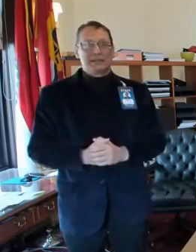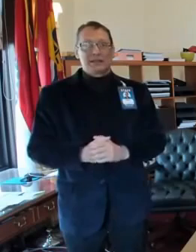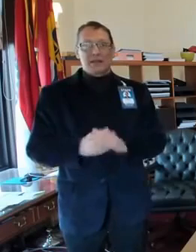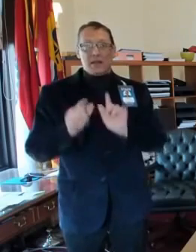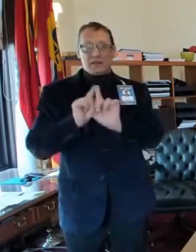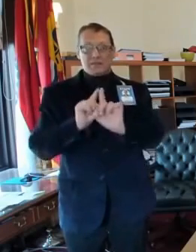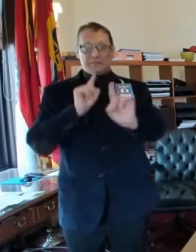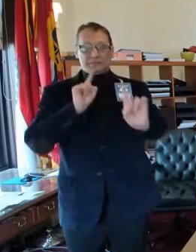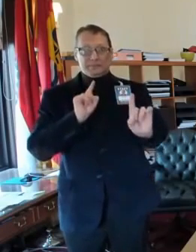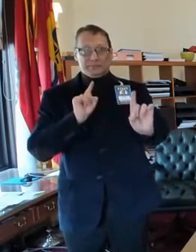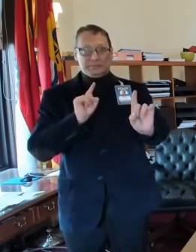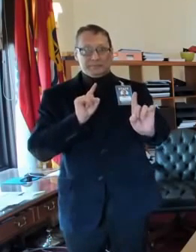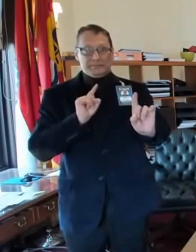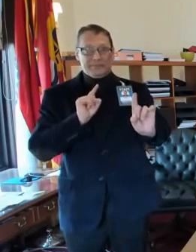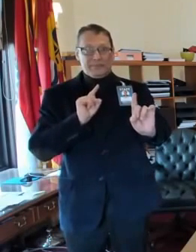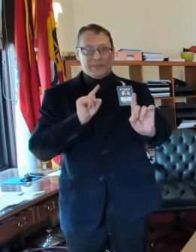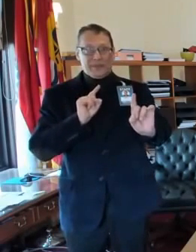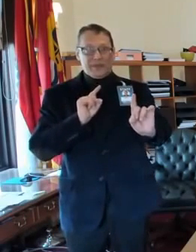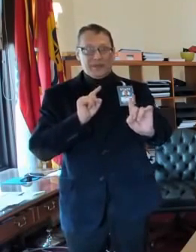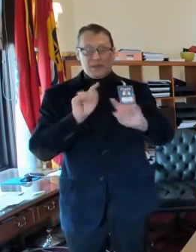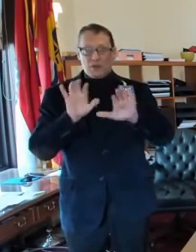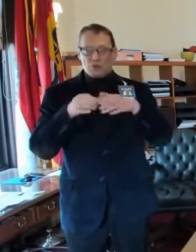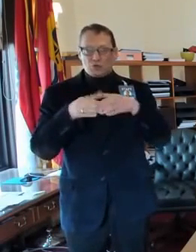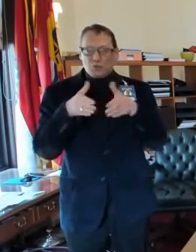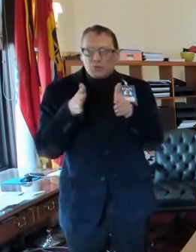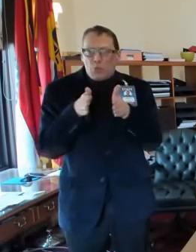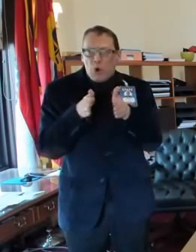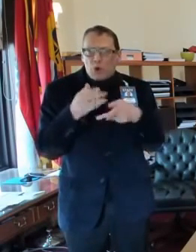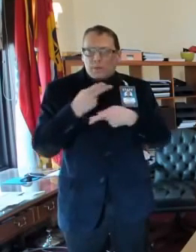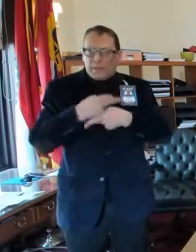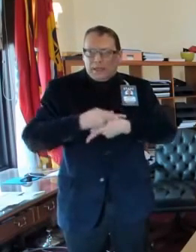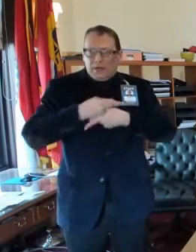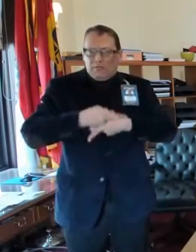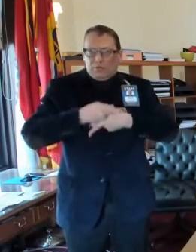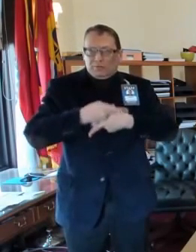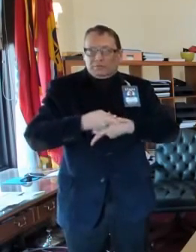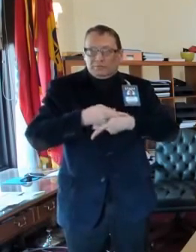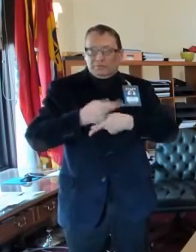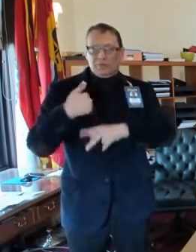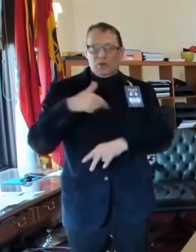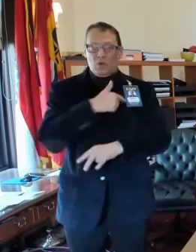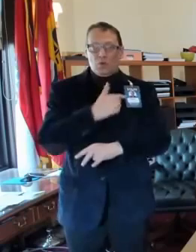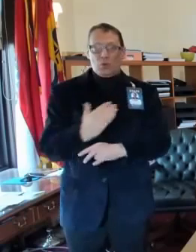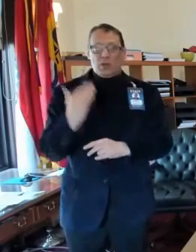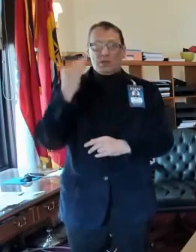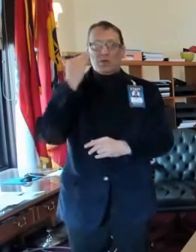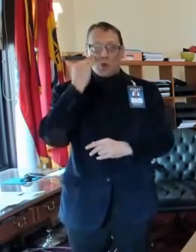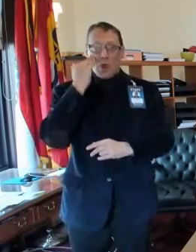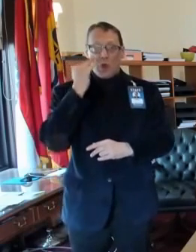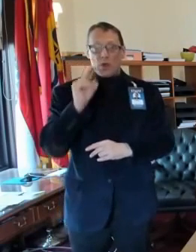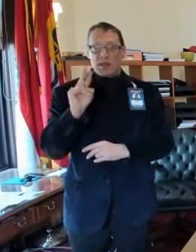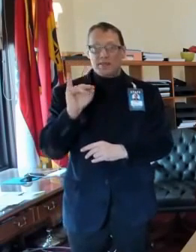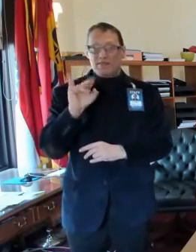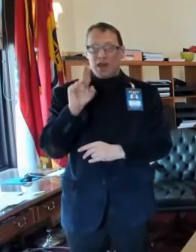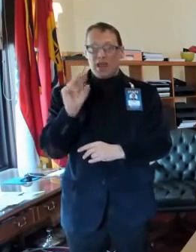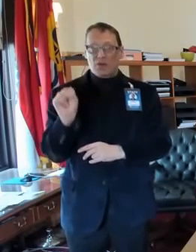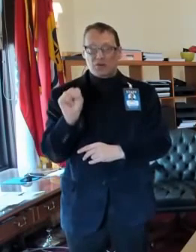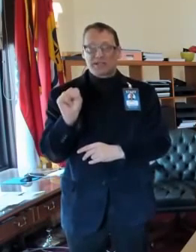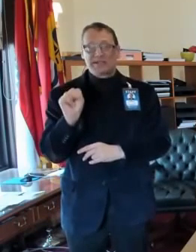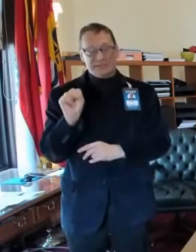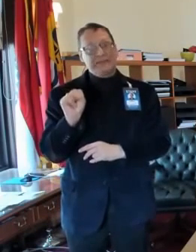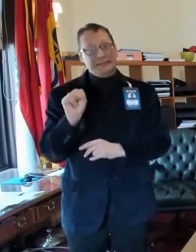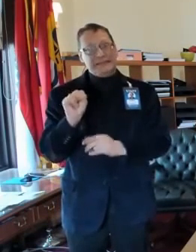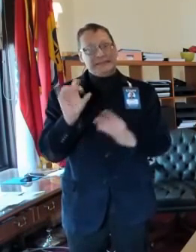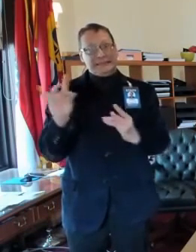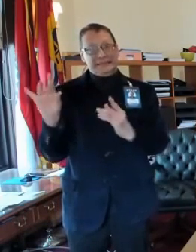social distancing, keeping your groups small, and being careful, because we know that this virus is extremely contagious,